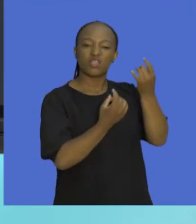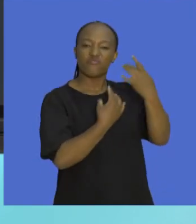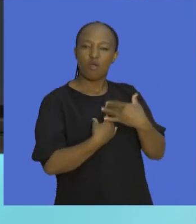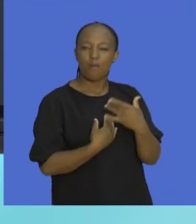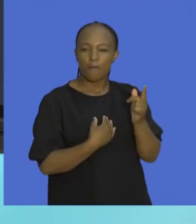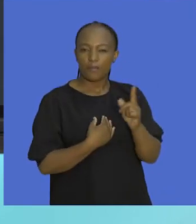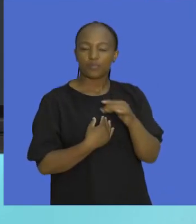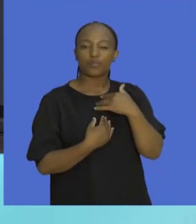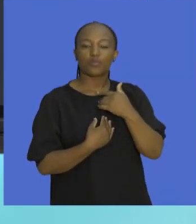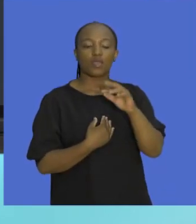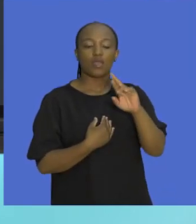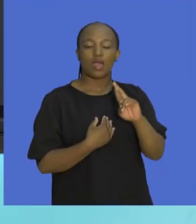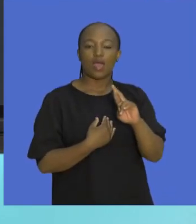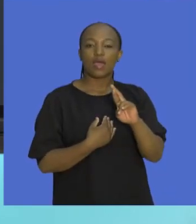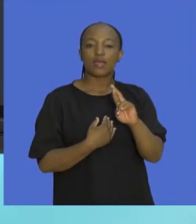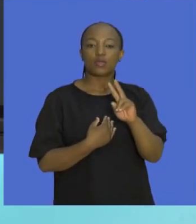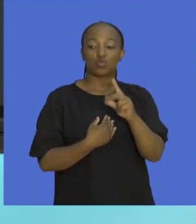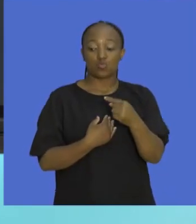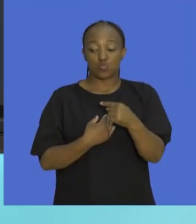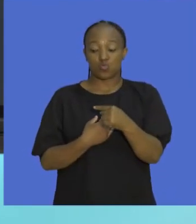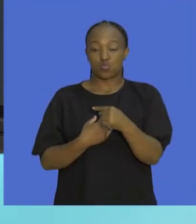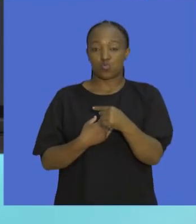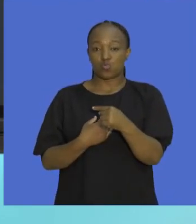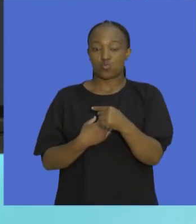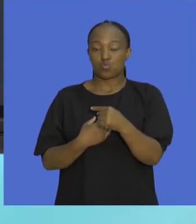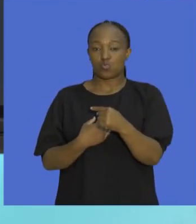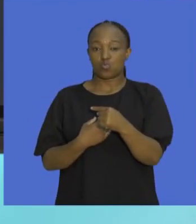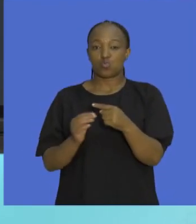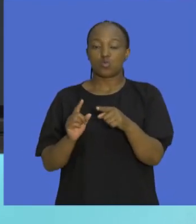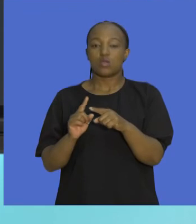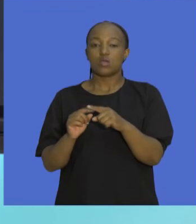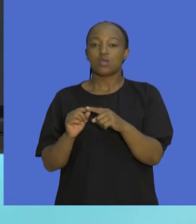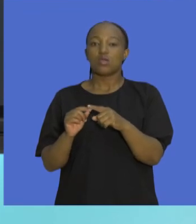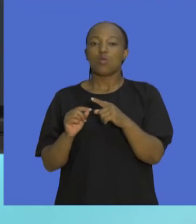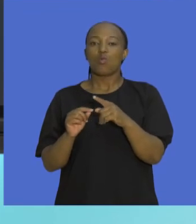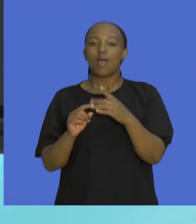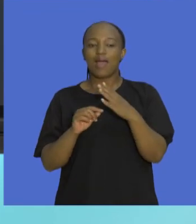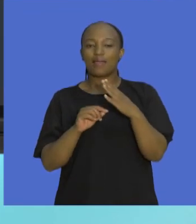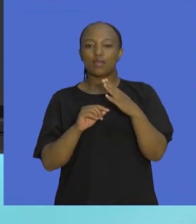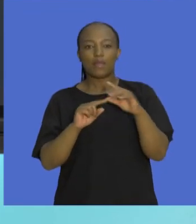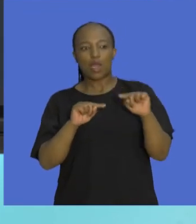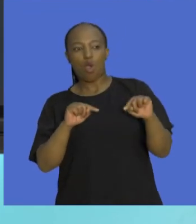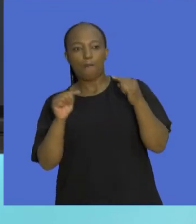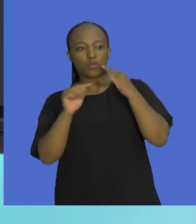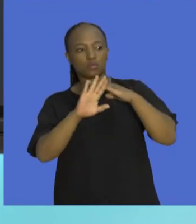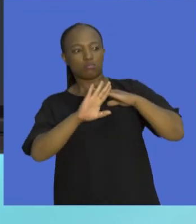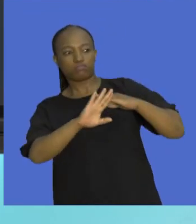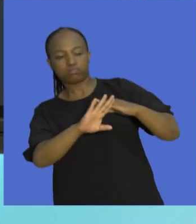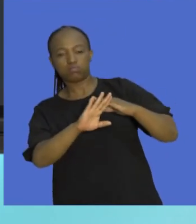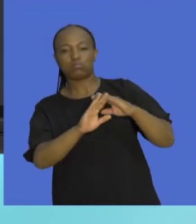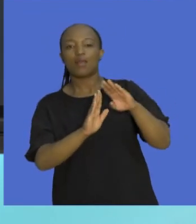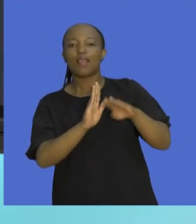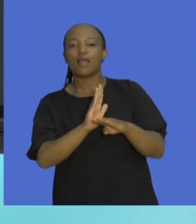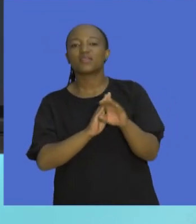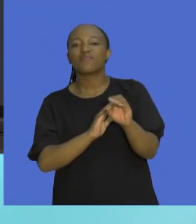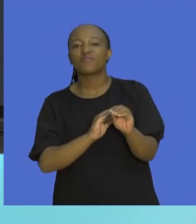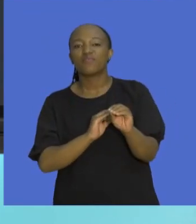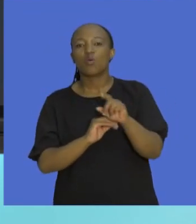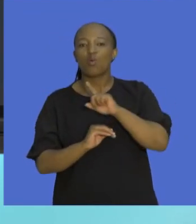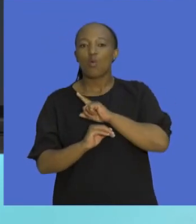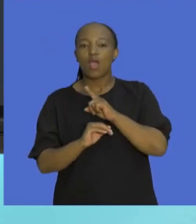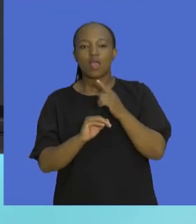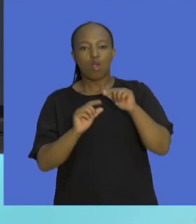us? R2 offers or provides, lesser opposition to the flow of charge.